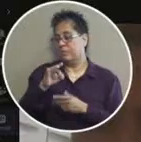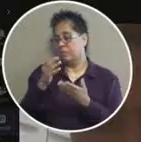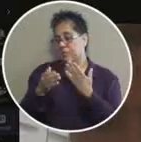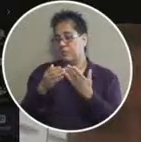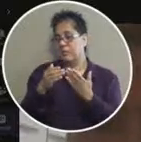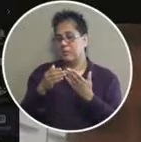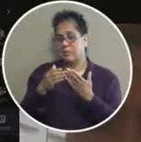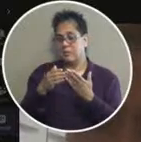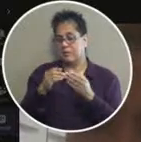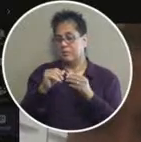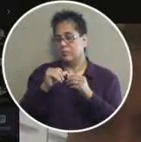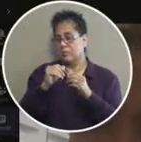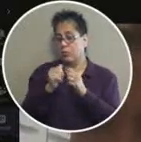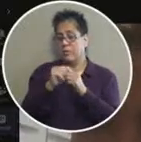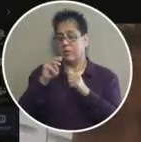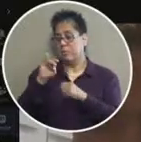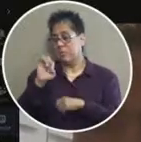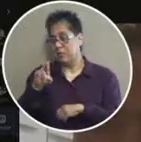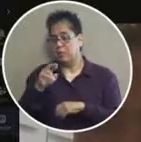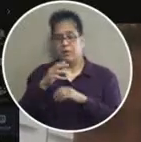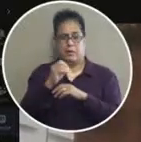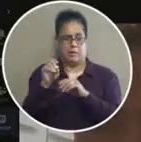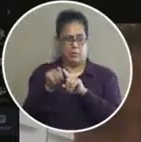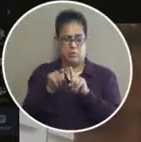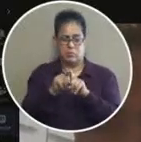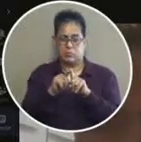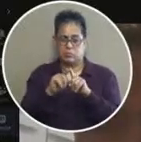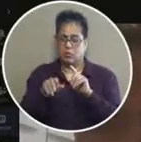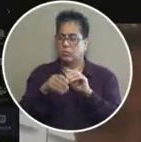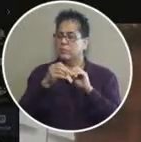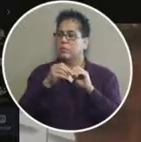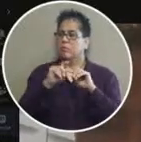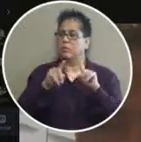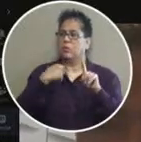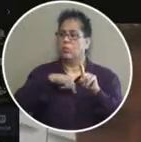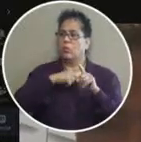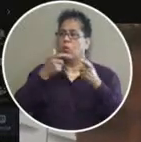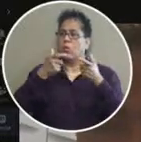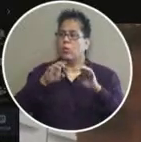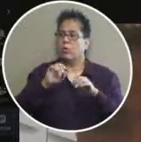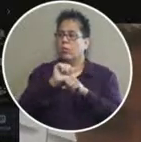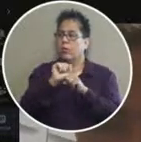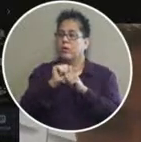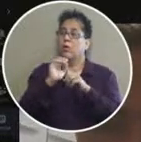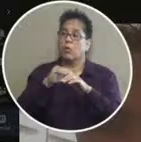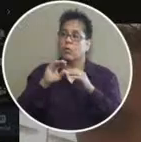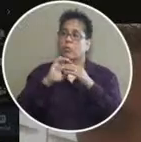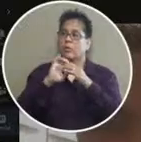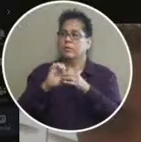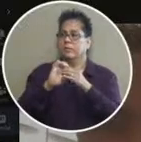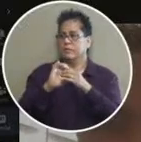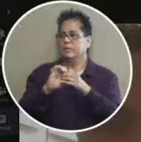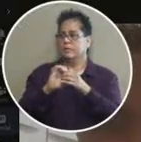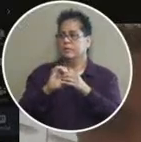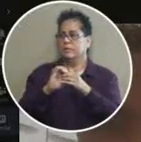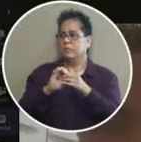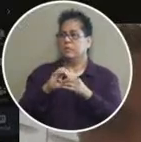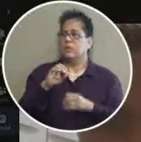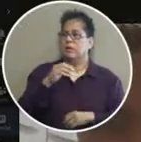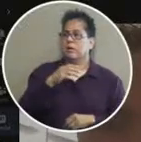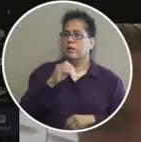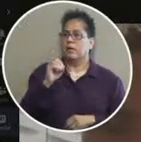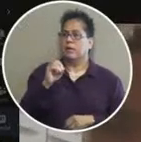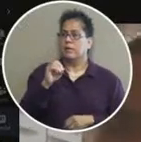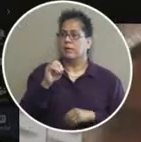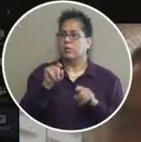the mayor could rather, and that could help us augment what we're doing. But we're already working on other relationships, as Jerome already has pointed out, and